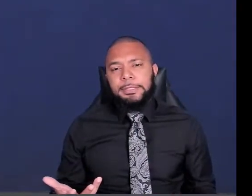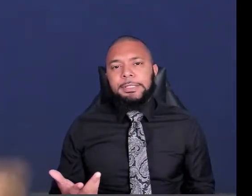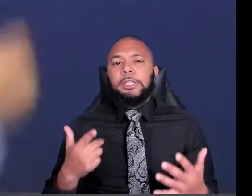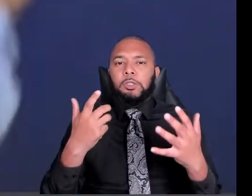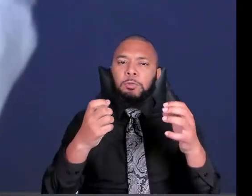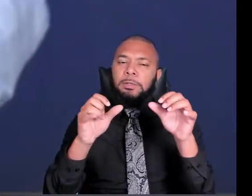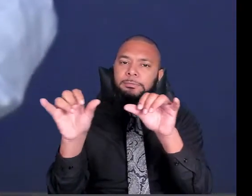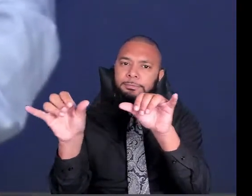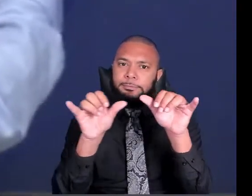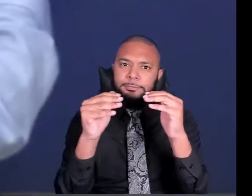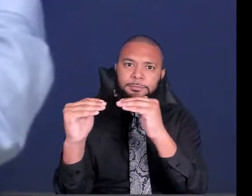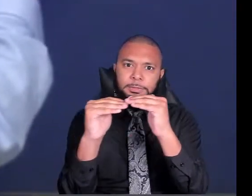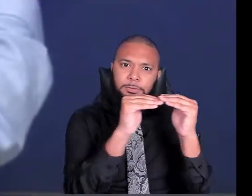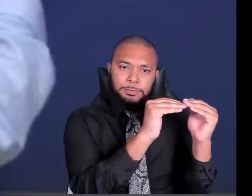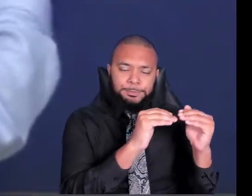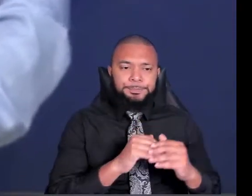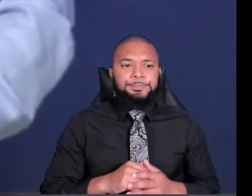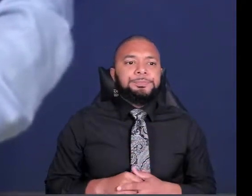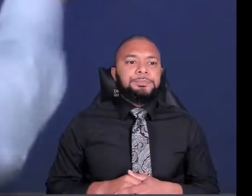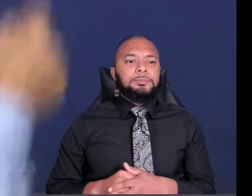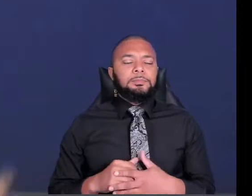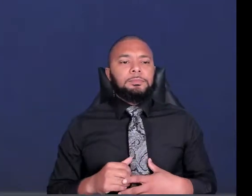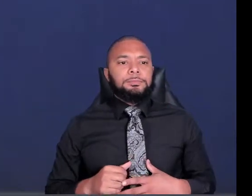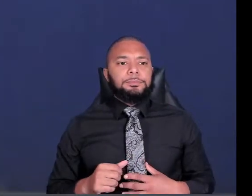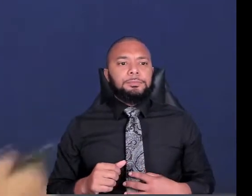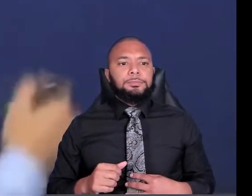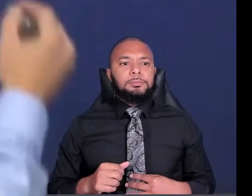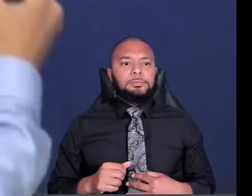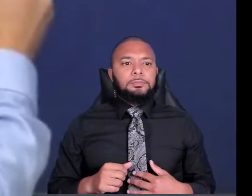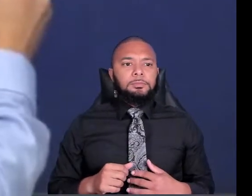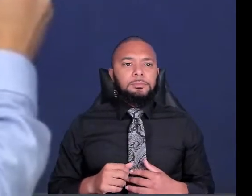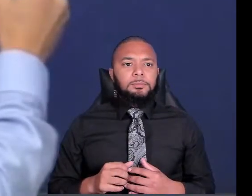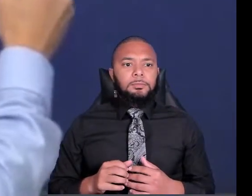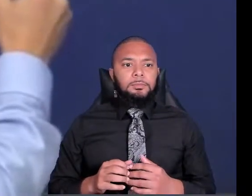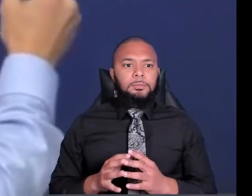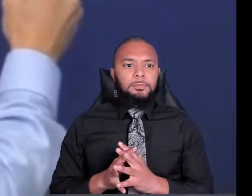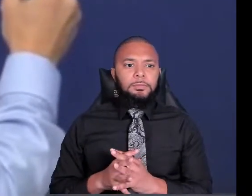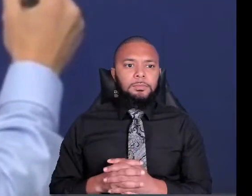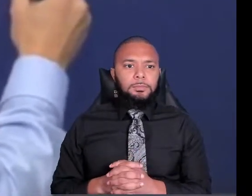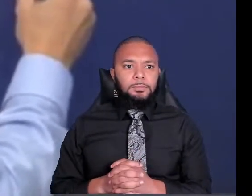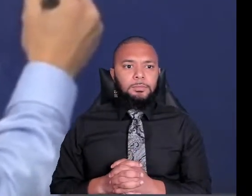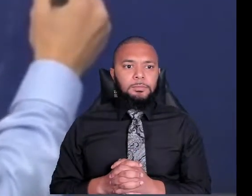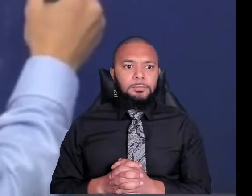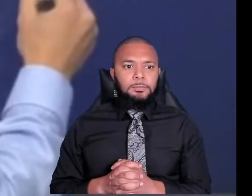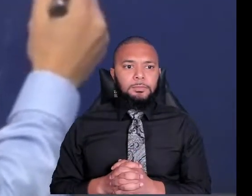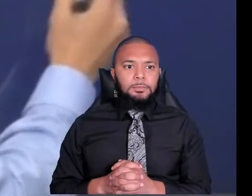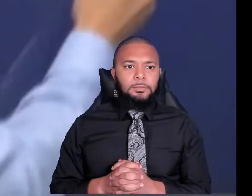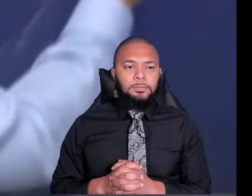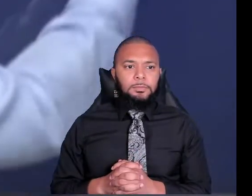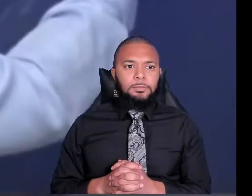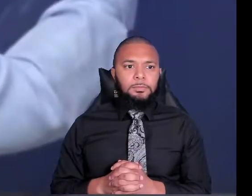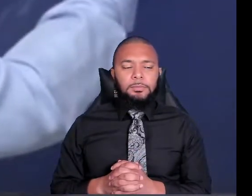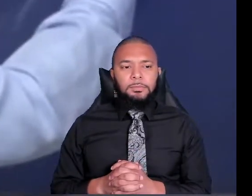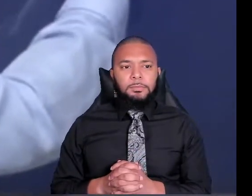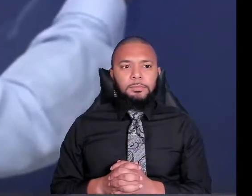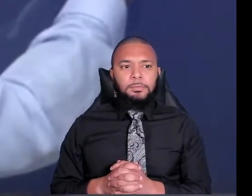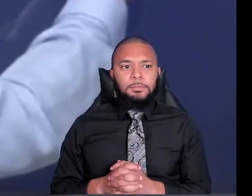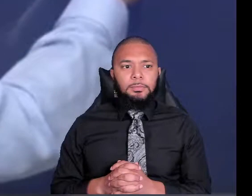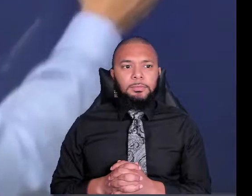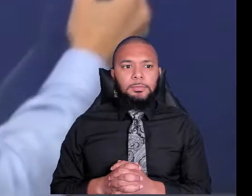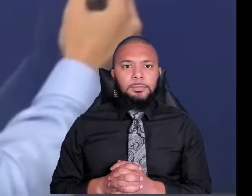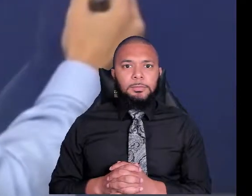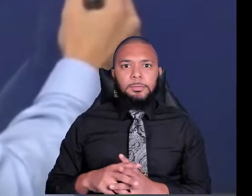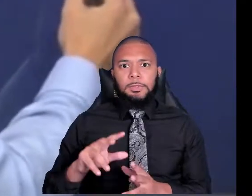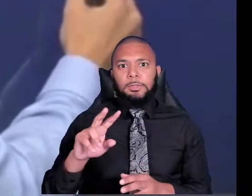fairly. So negative 2x times 2 is negative 4x. 2